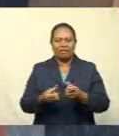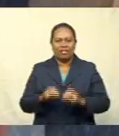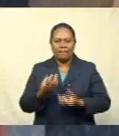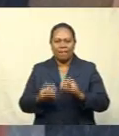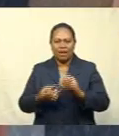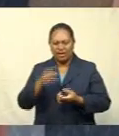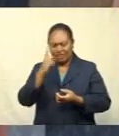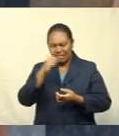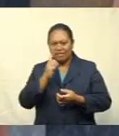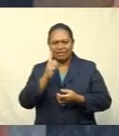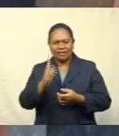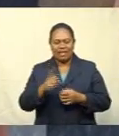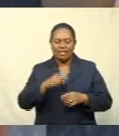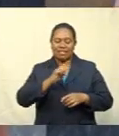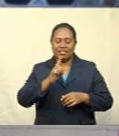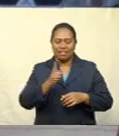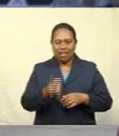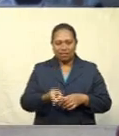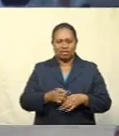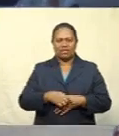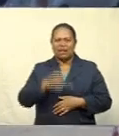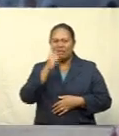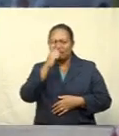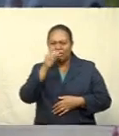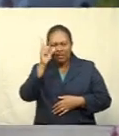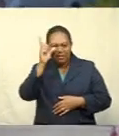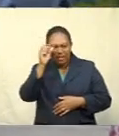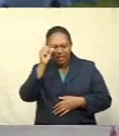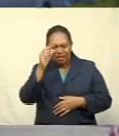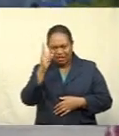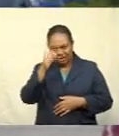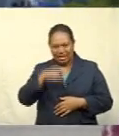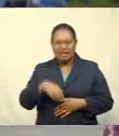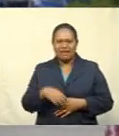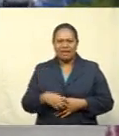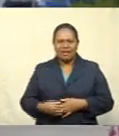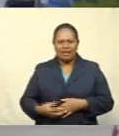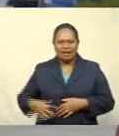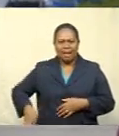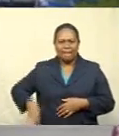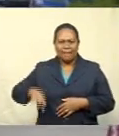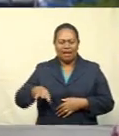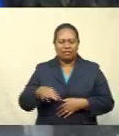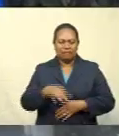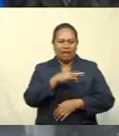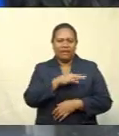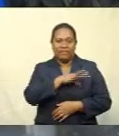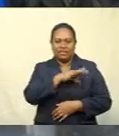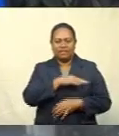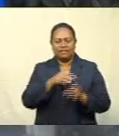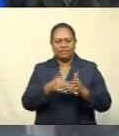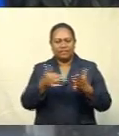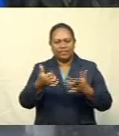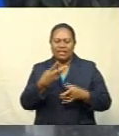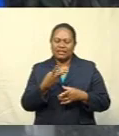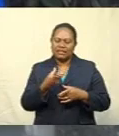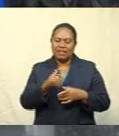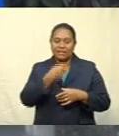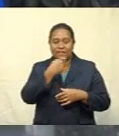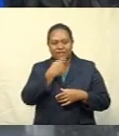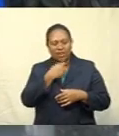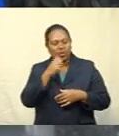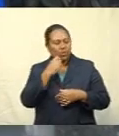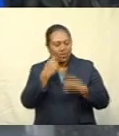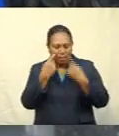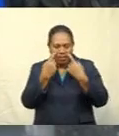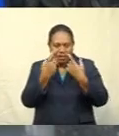thousands of Fijians benefit from it. Meanwhile, there was a bit of good news for other sectors of businesses. Soon, a few of them will be